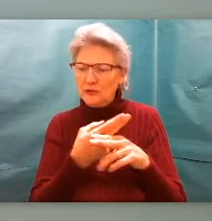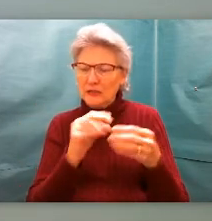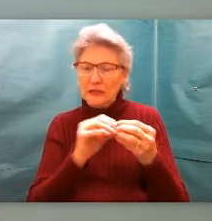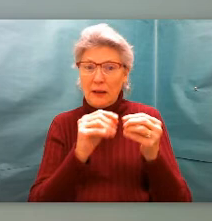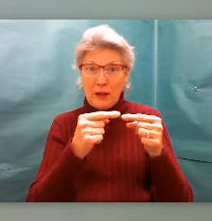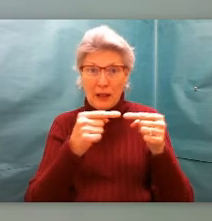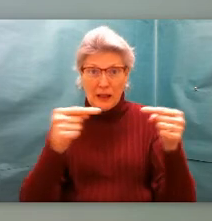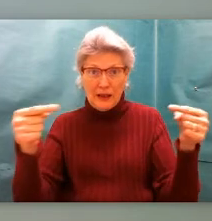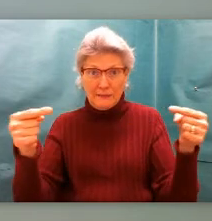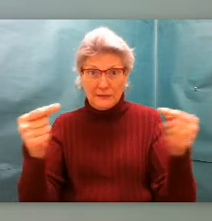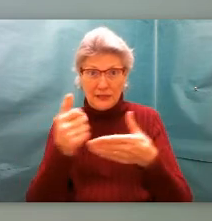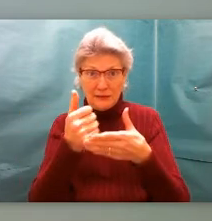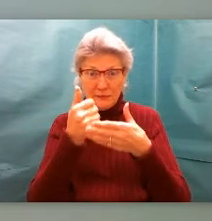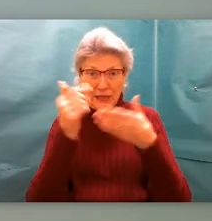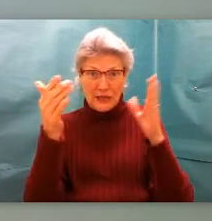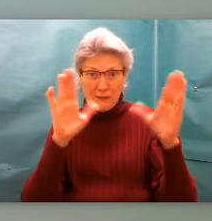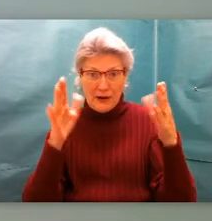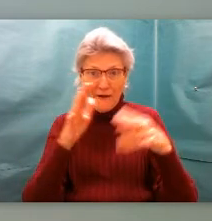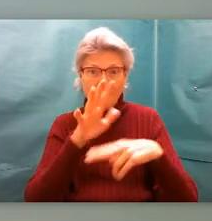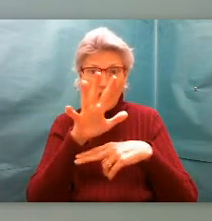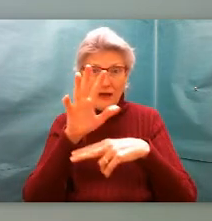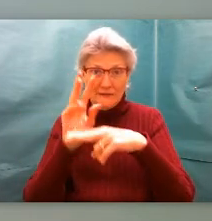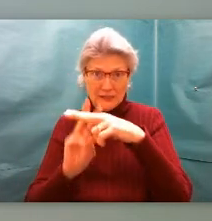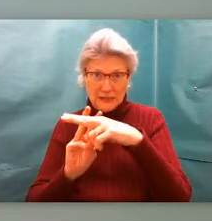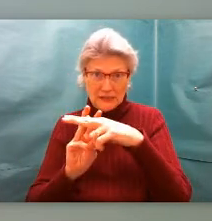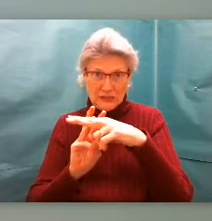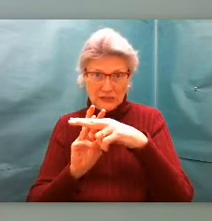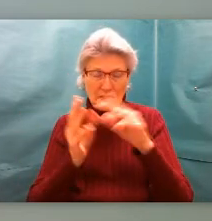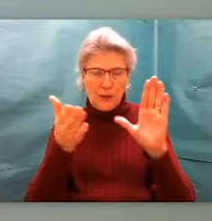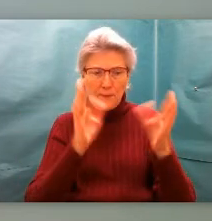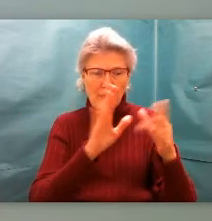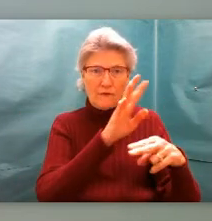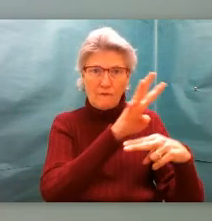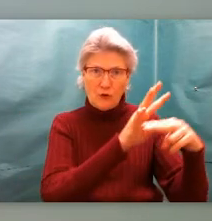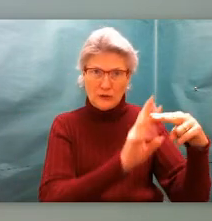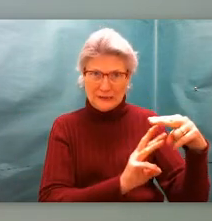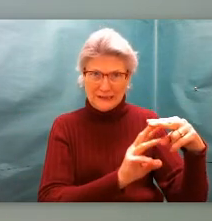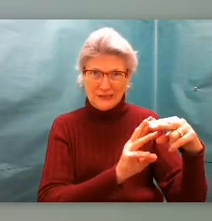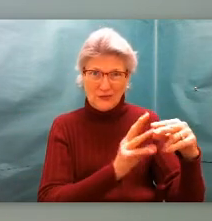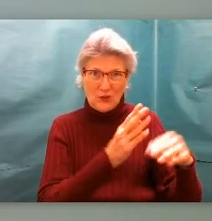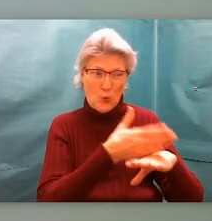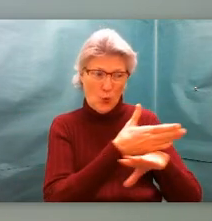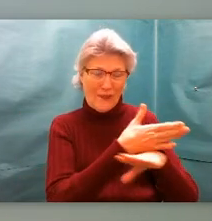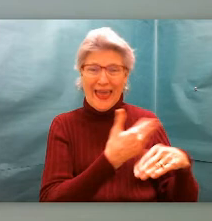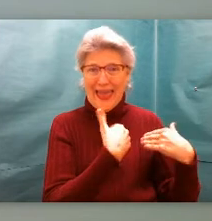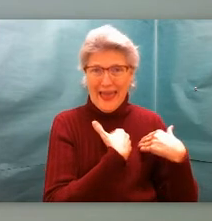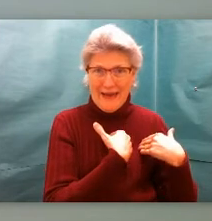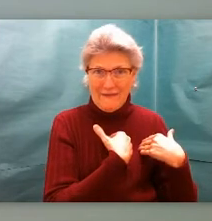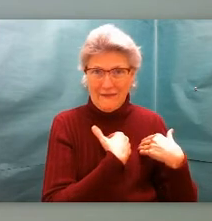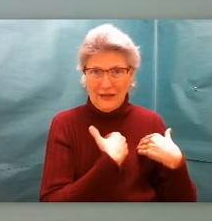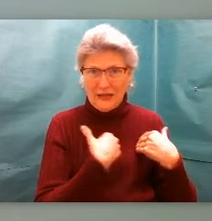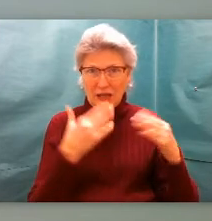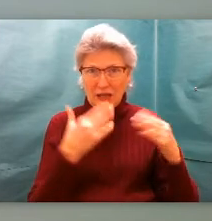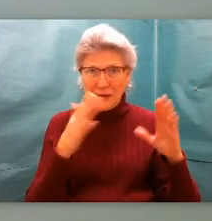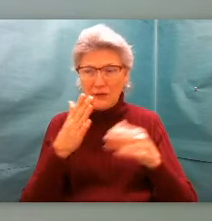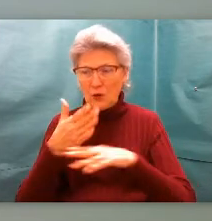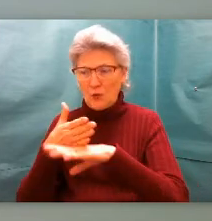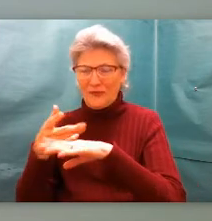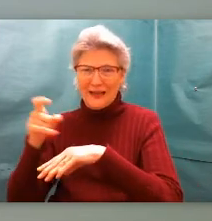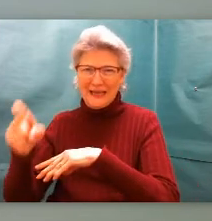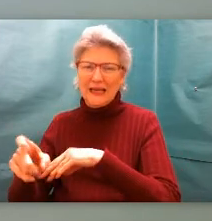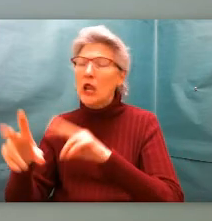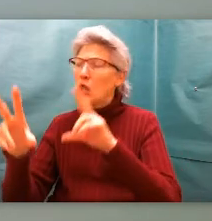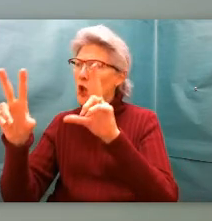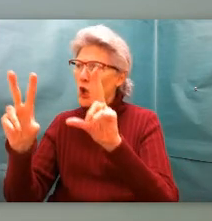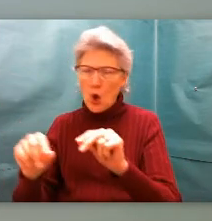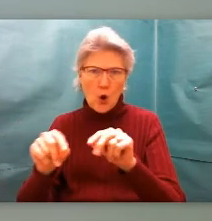compare 5 6, the amount that I need, to 4 6, which is the amount of wood that I have. So I can say that